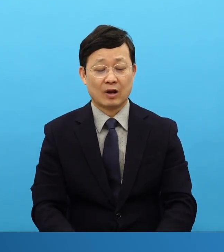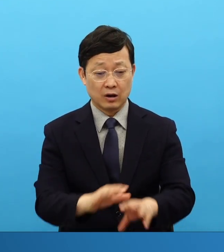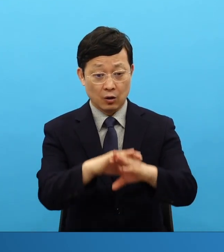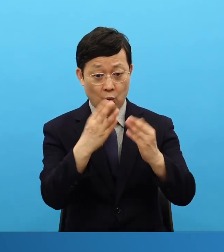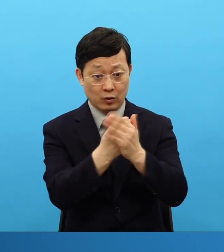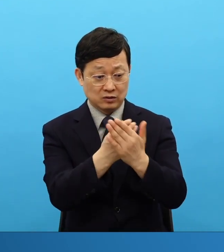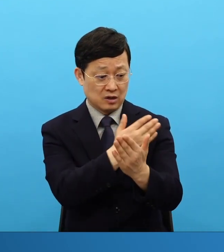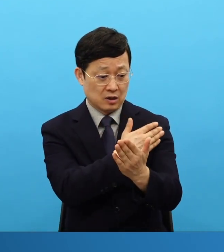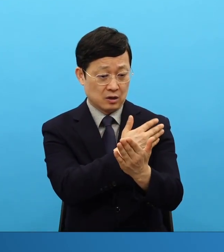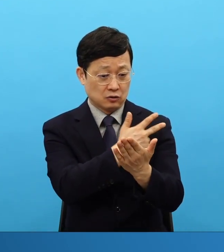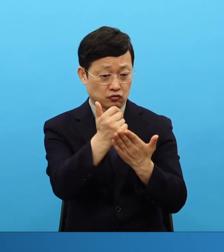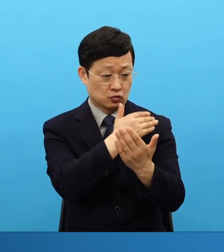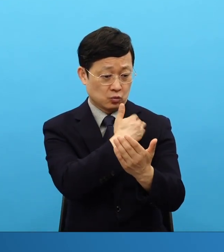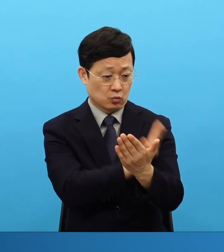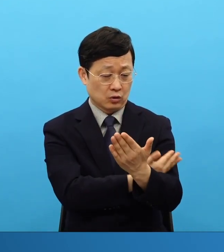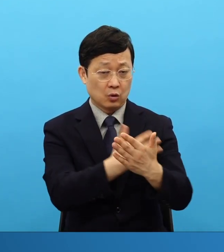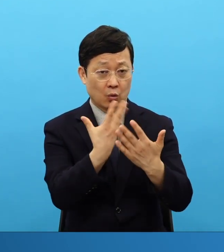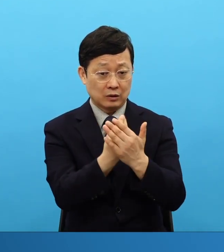else?